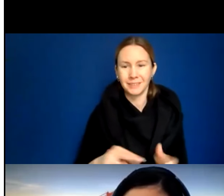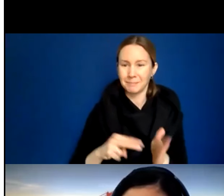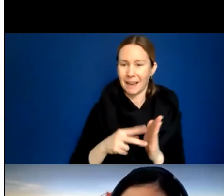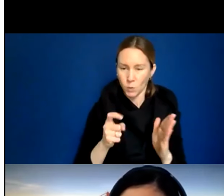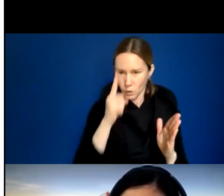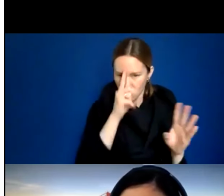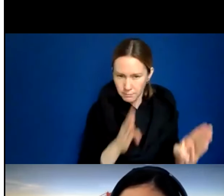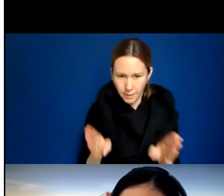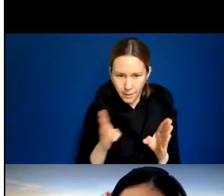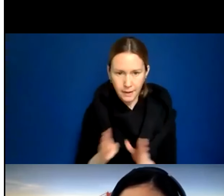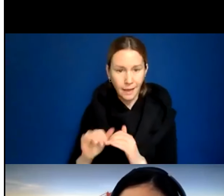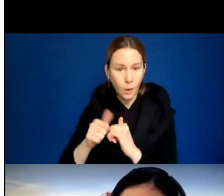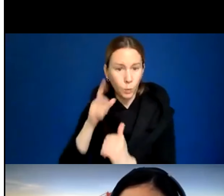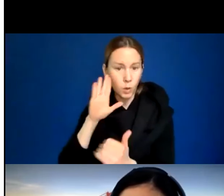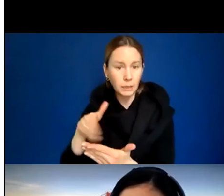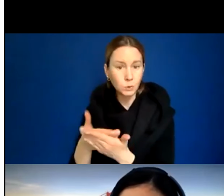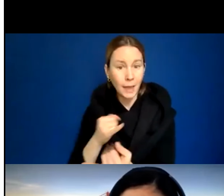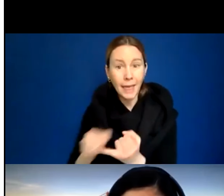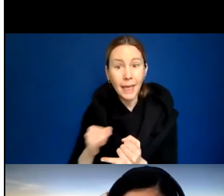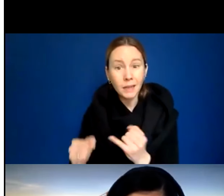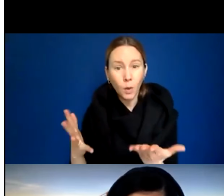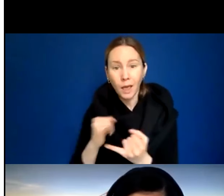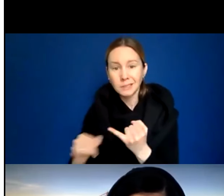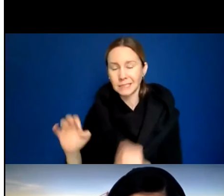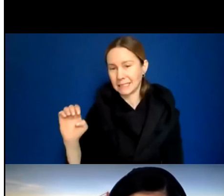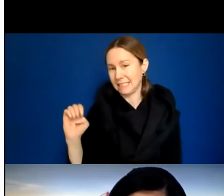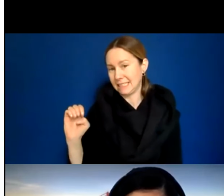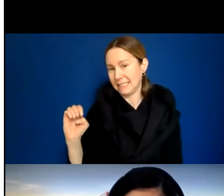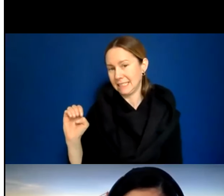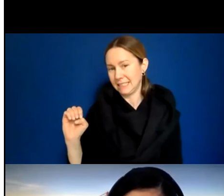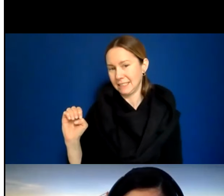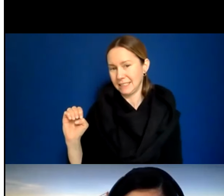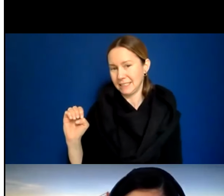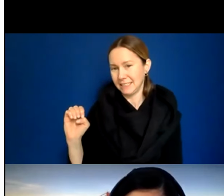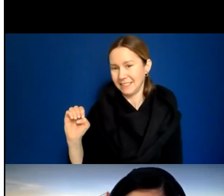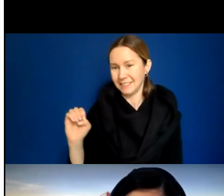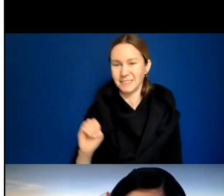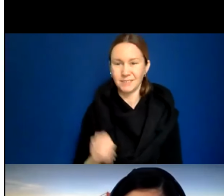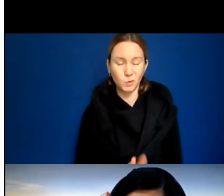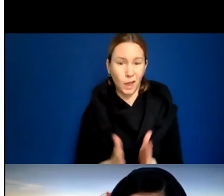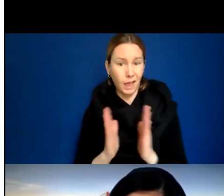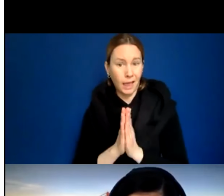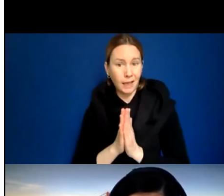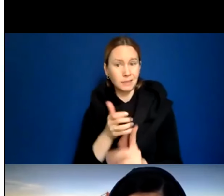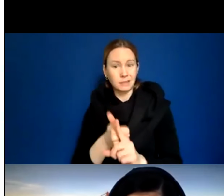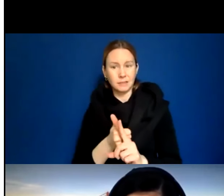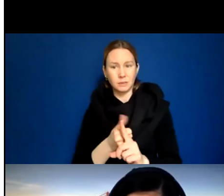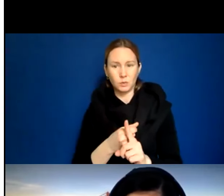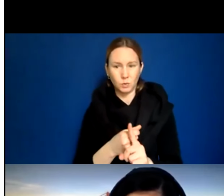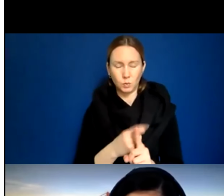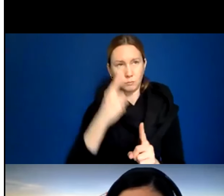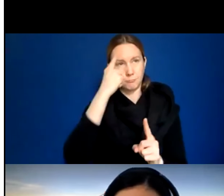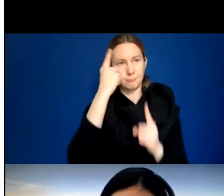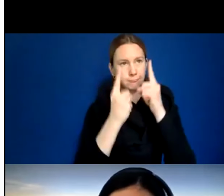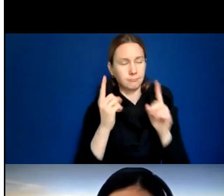the end, which is the E. And this is like asking for them to, yeah, to organize themselves.